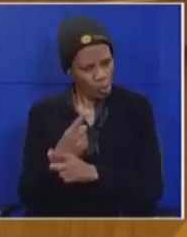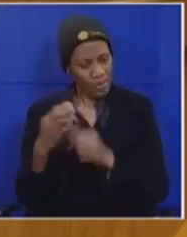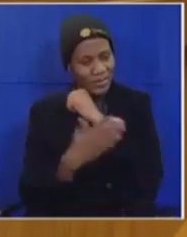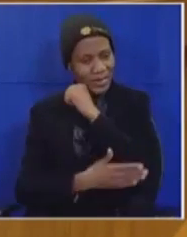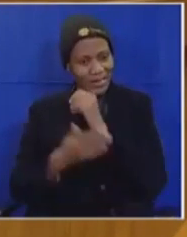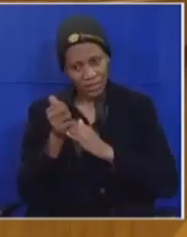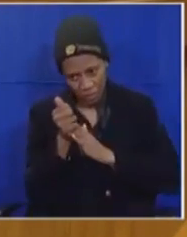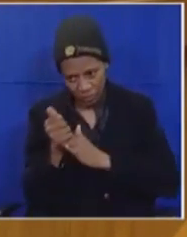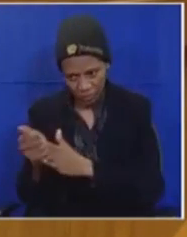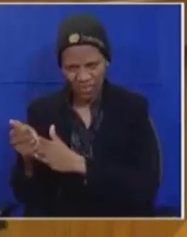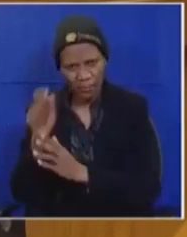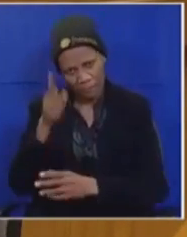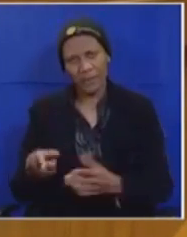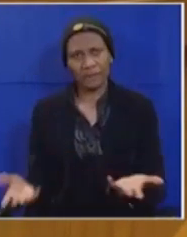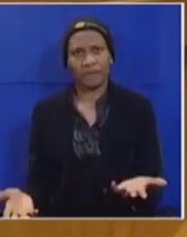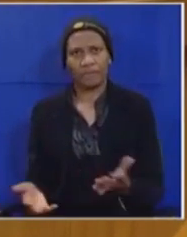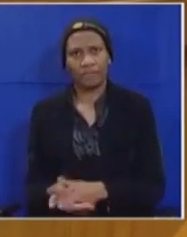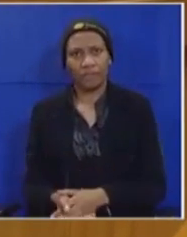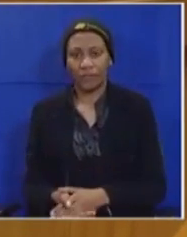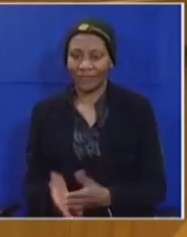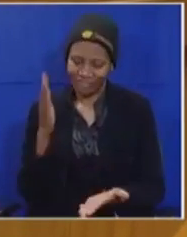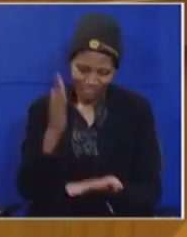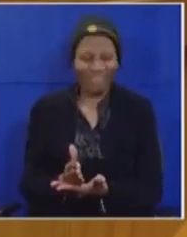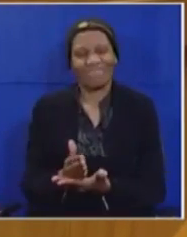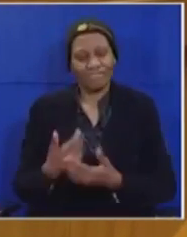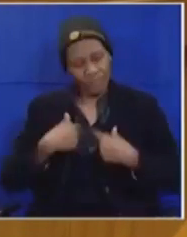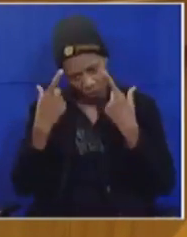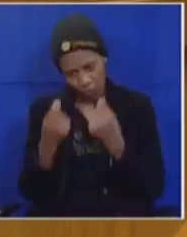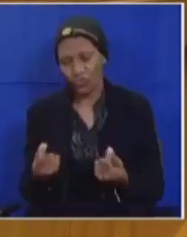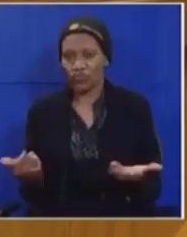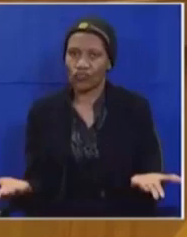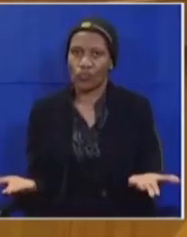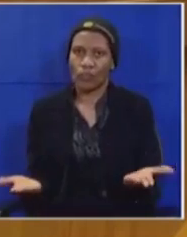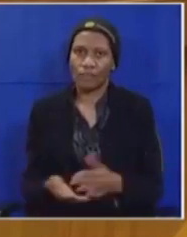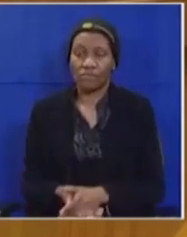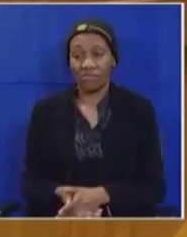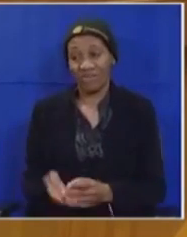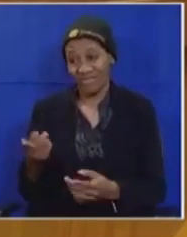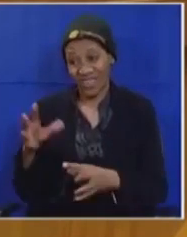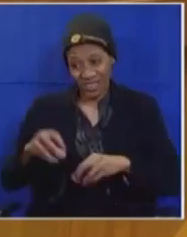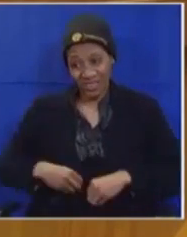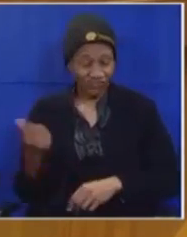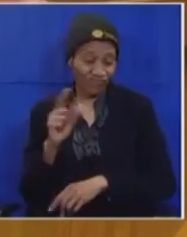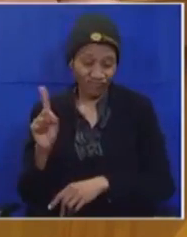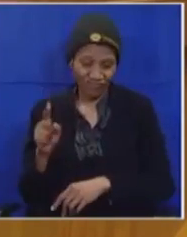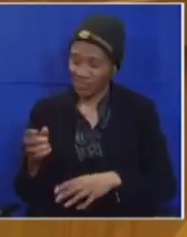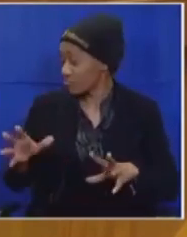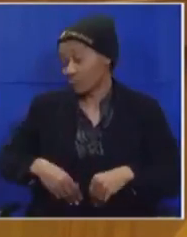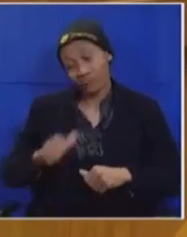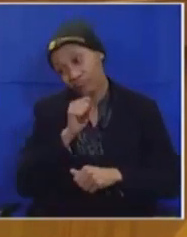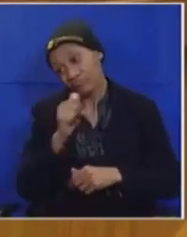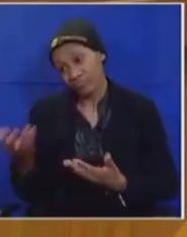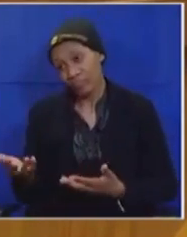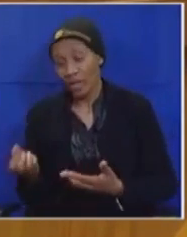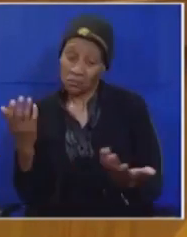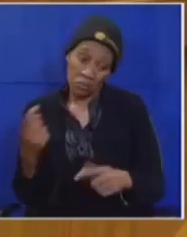what needs to be done. And that's precisely what we have done. You may not like it, you may not like the fact that it was done